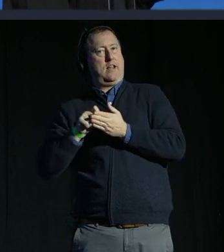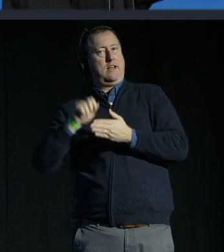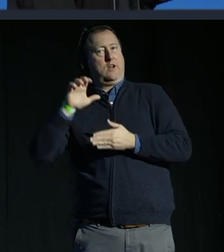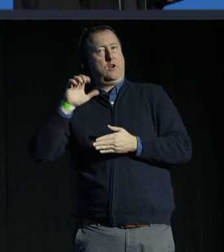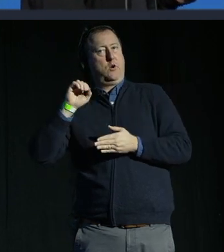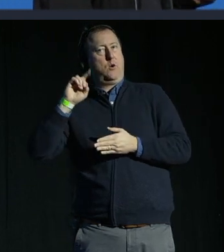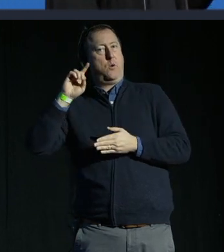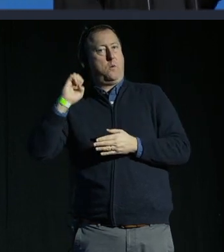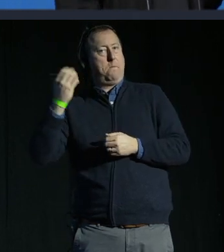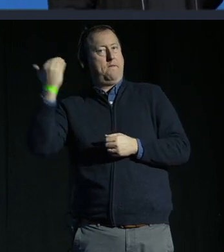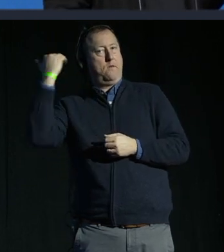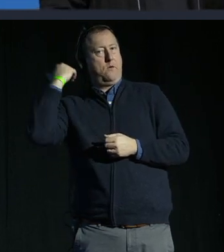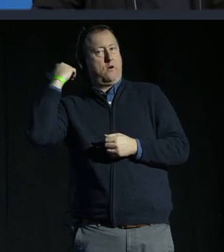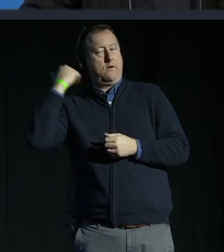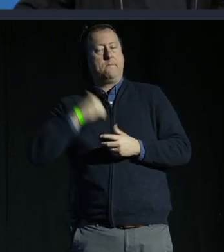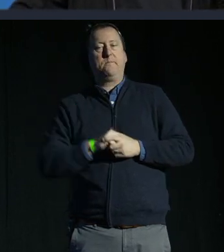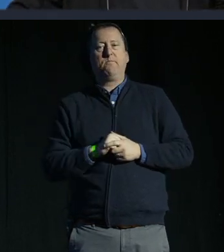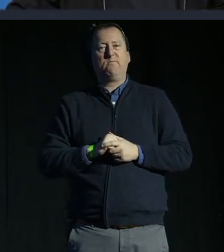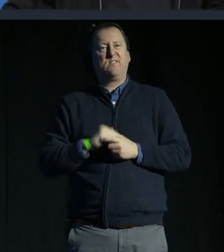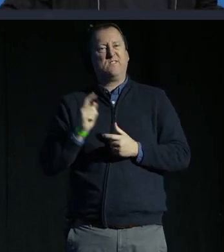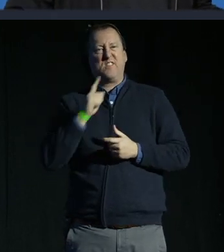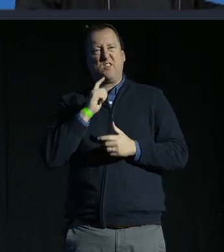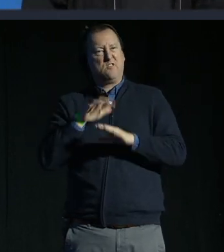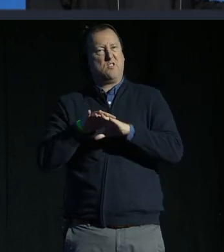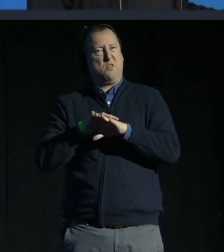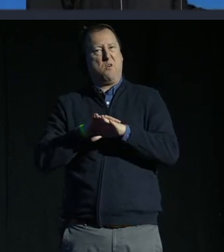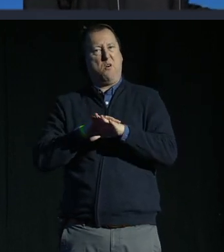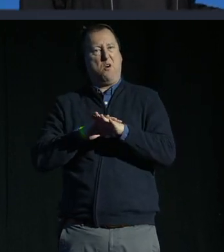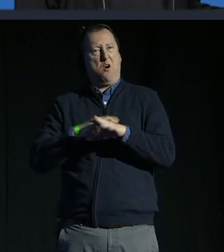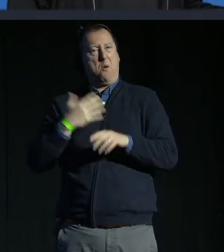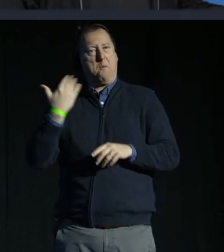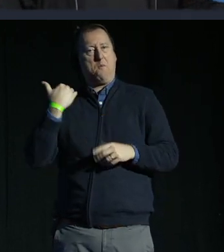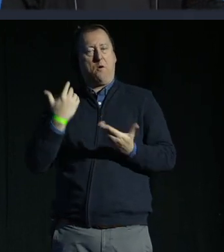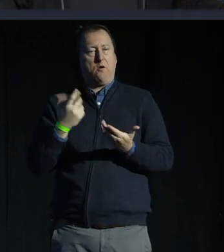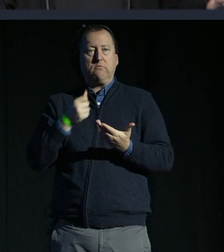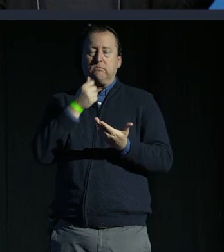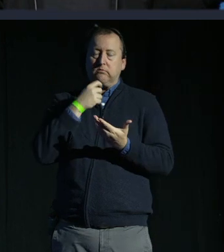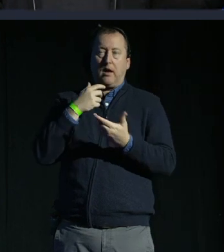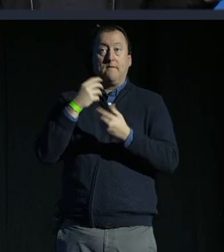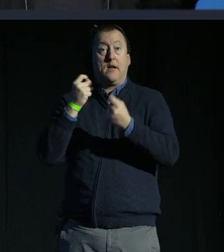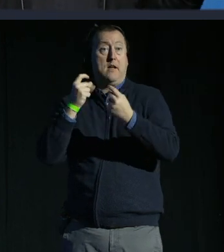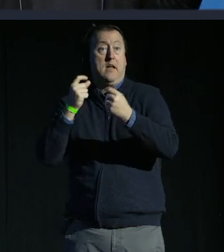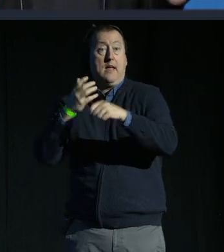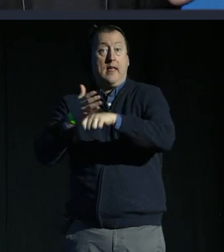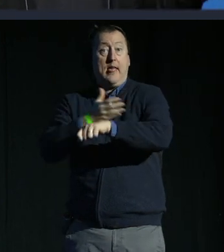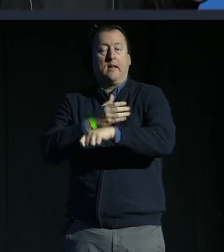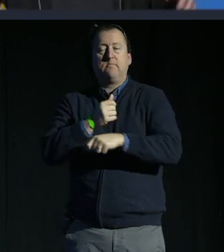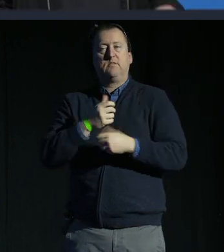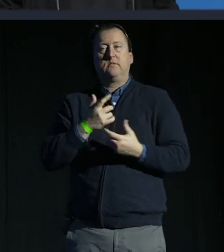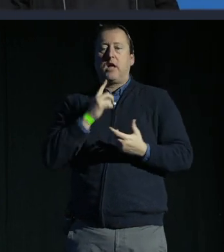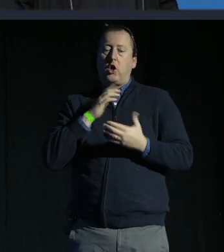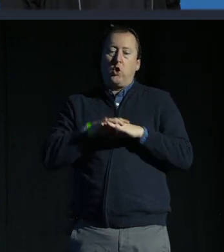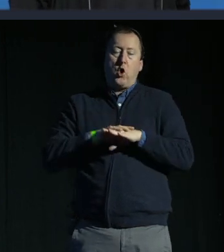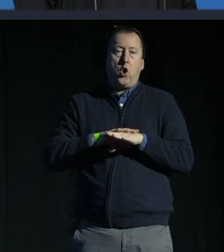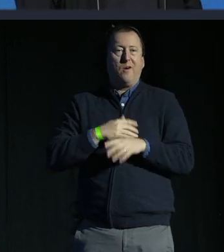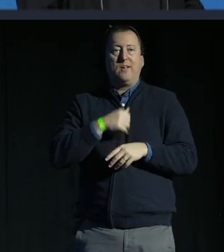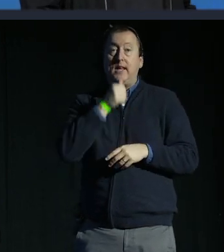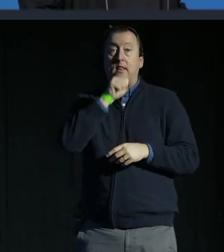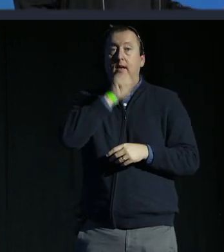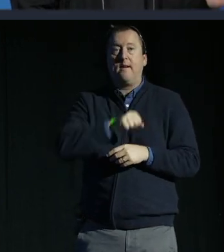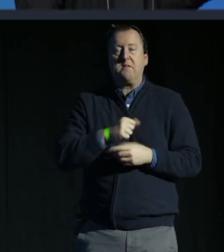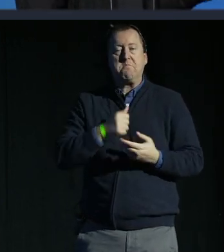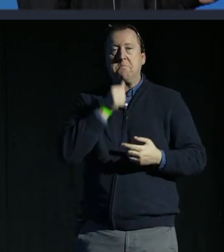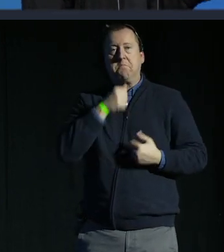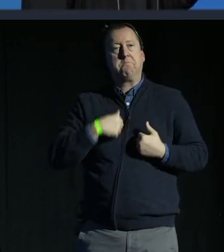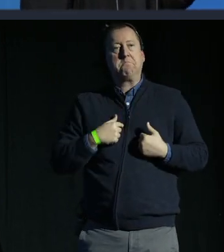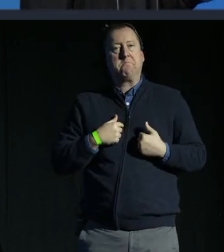like. It's kind of slow. It was ungainly, unpleasant. I didn't love it. It turned